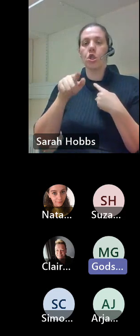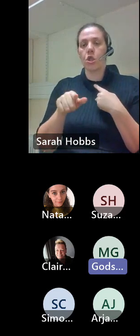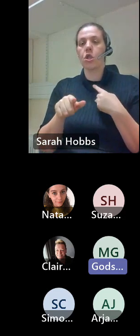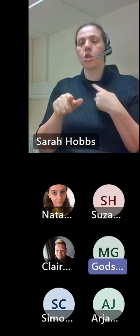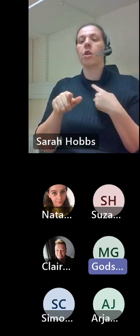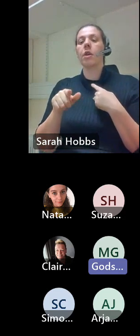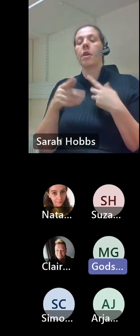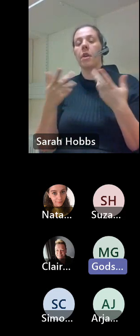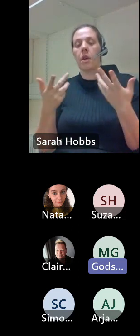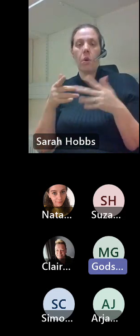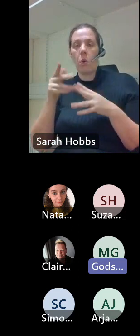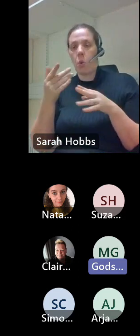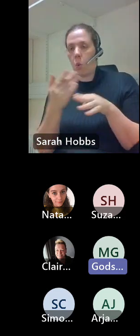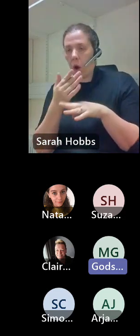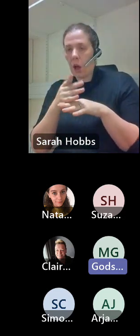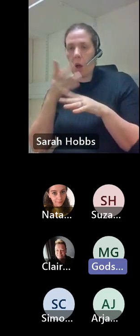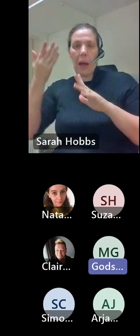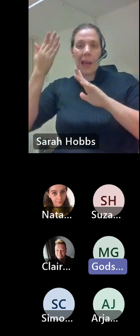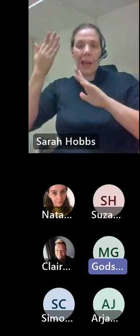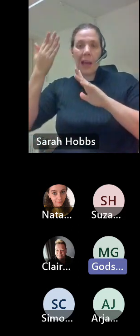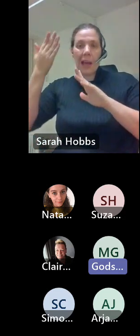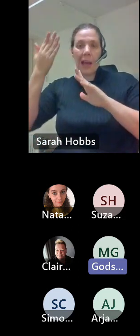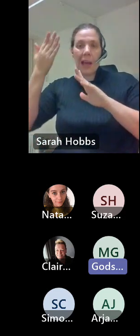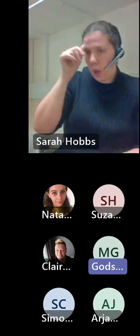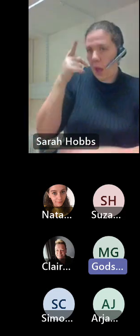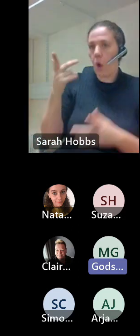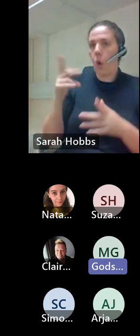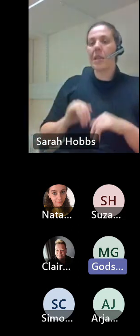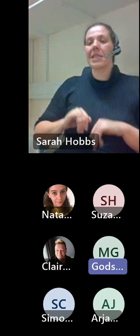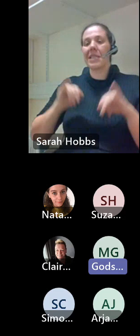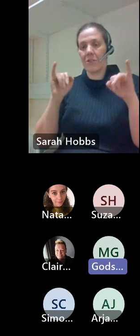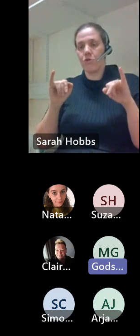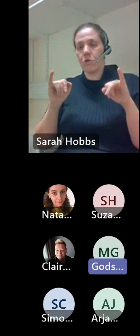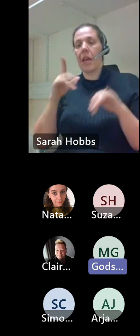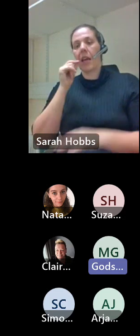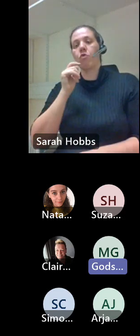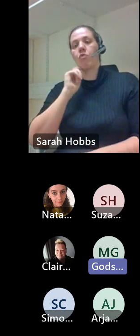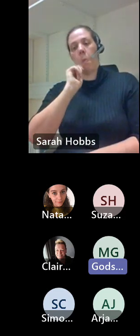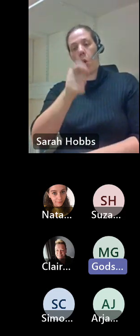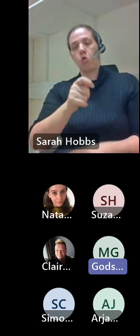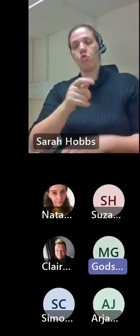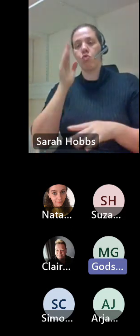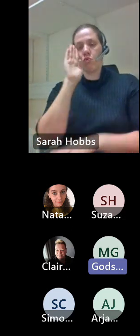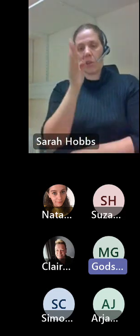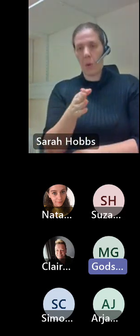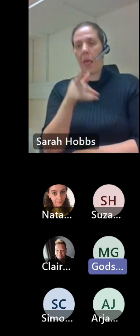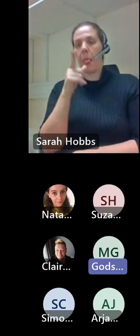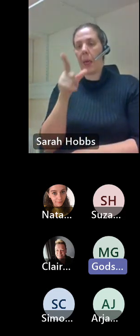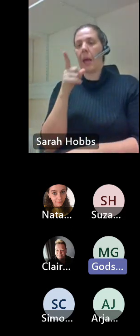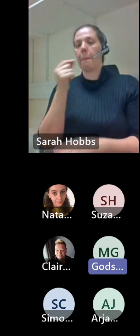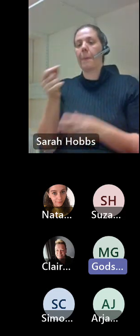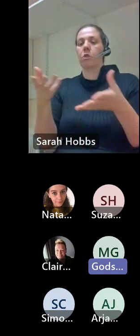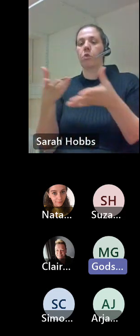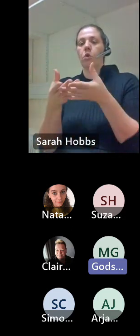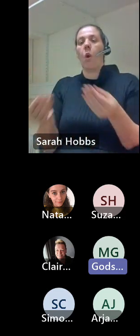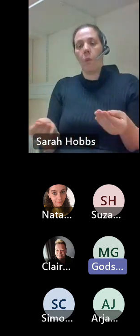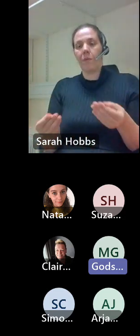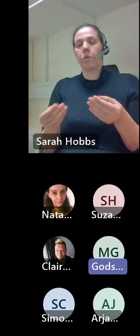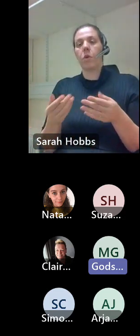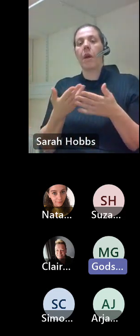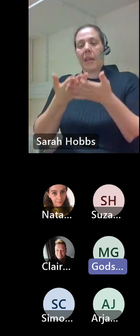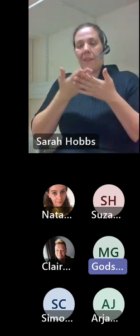service attack or a ransomware attack or a serious cyber incident, they can report that straight away, and then that can gain the